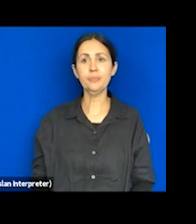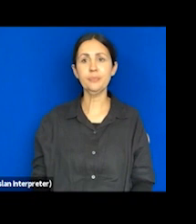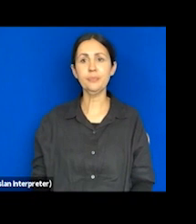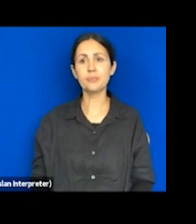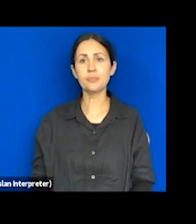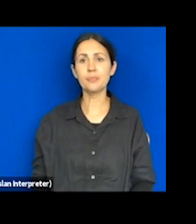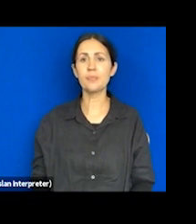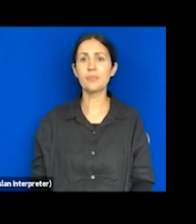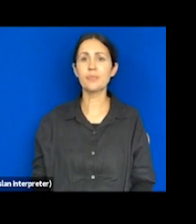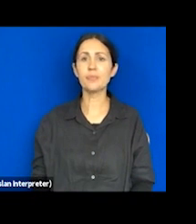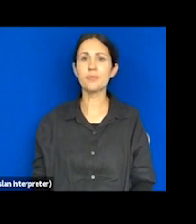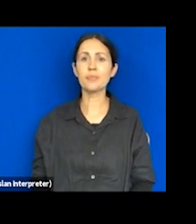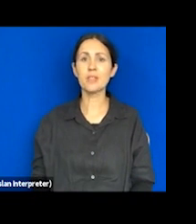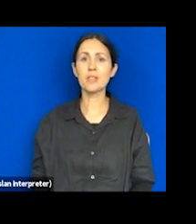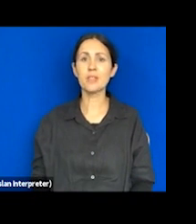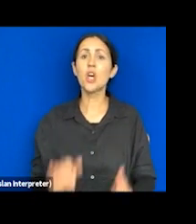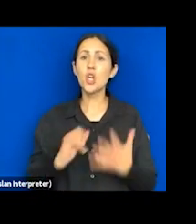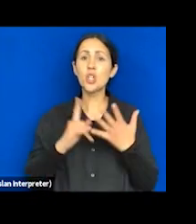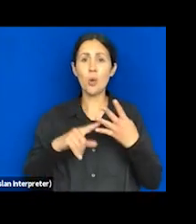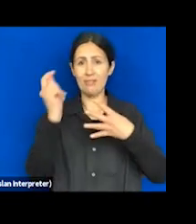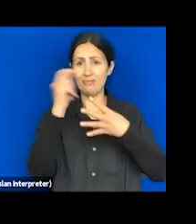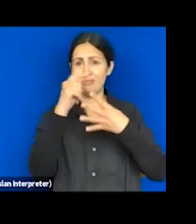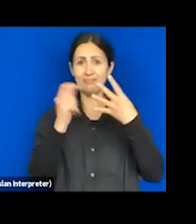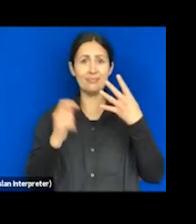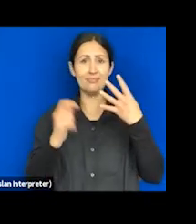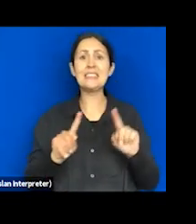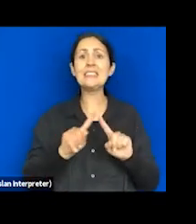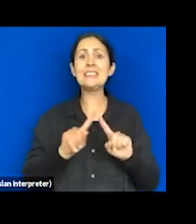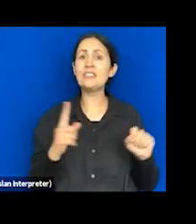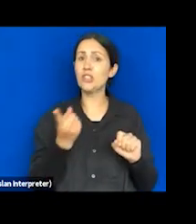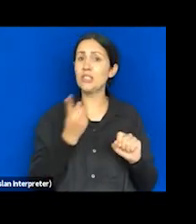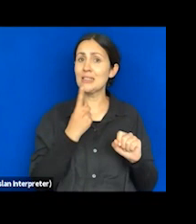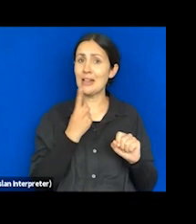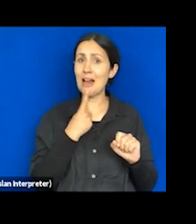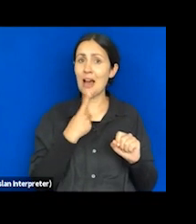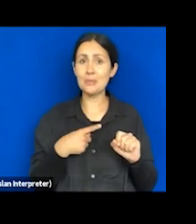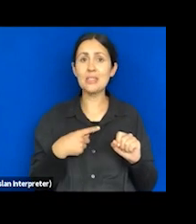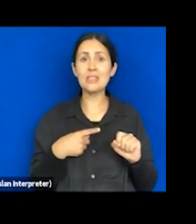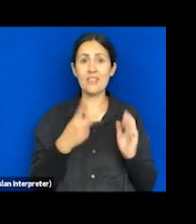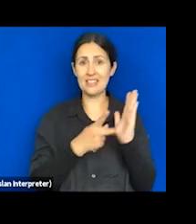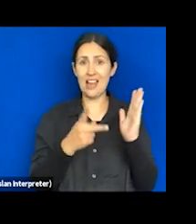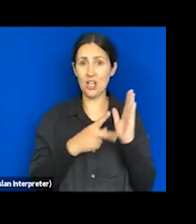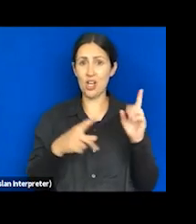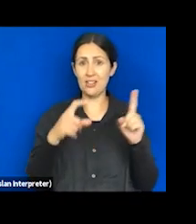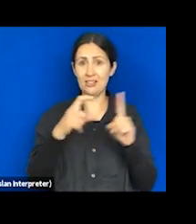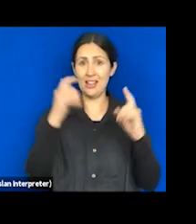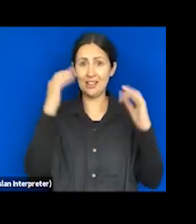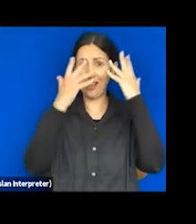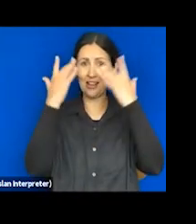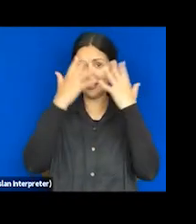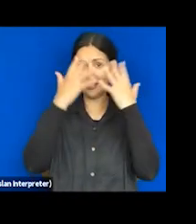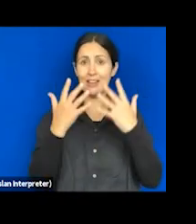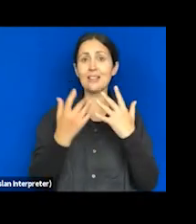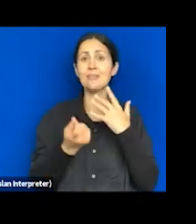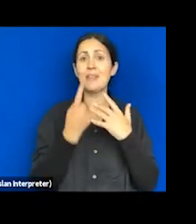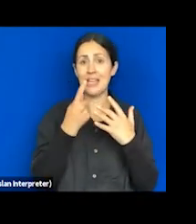say there are a range of psychedelics out there, and there are a range of psychedelics that have been used both